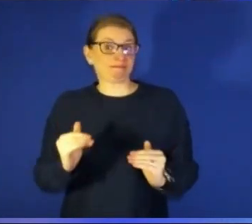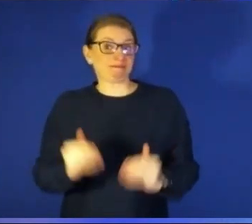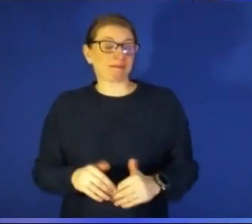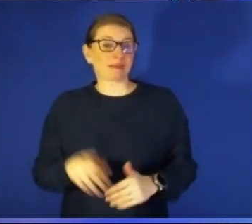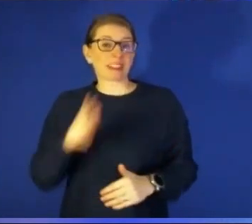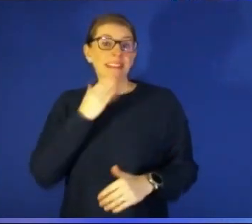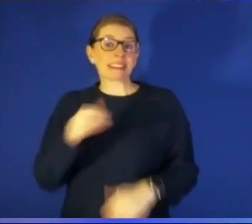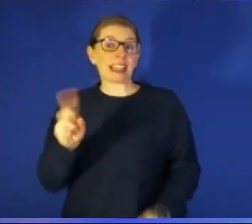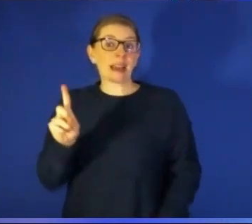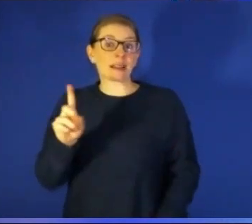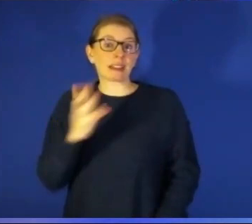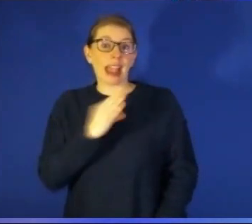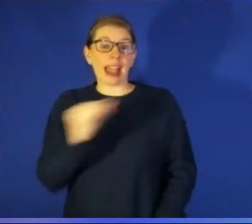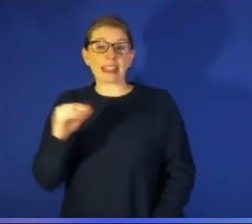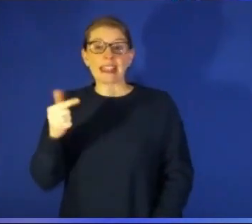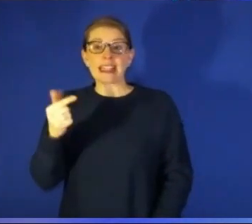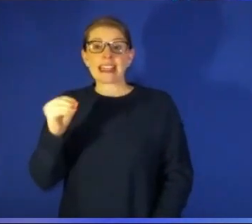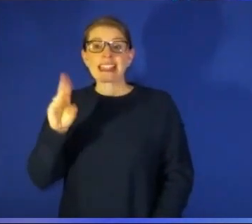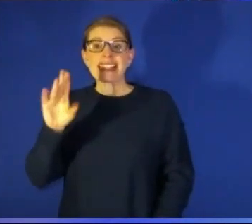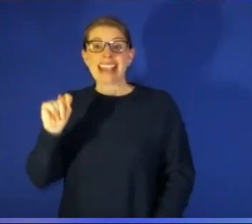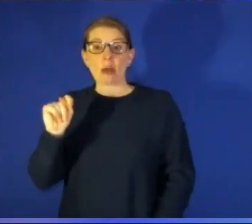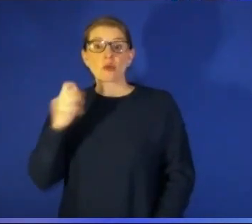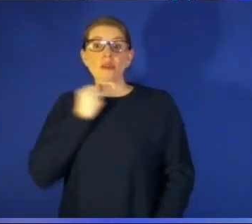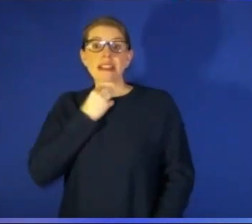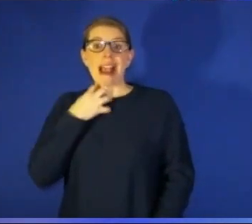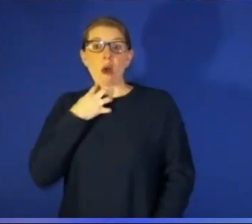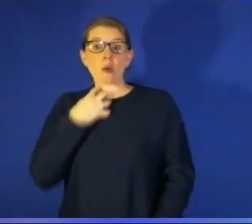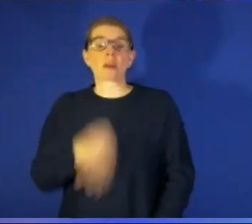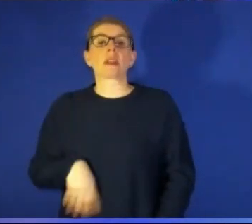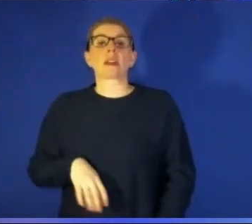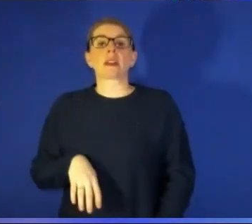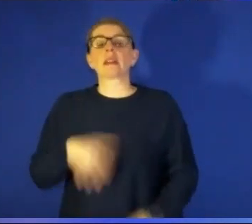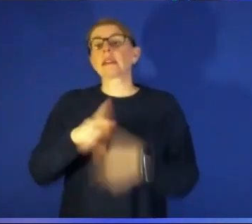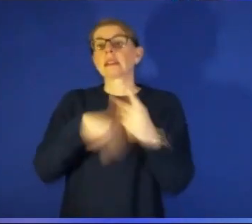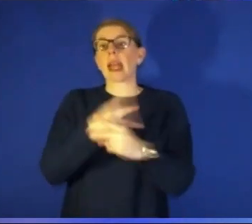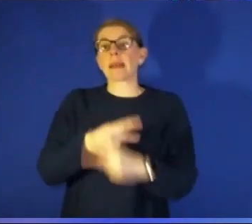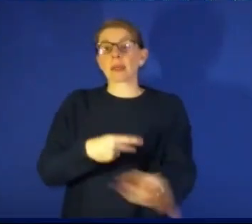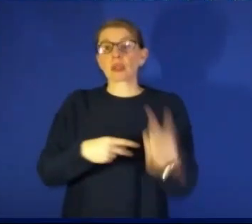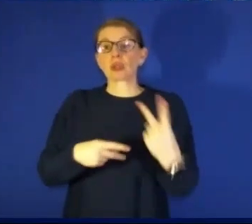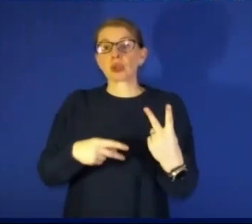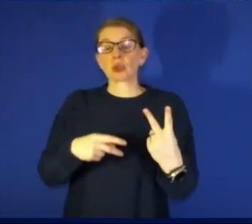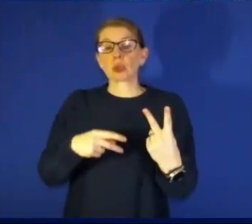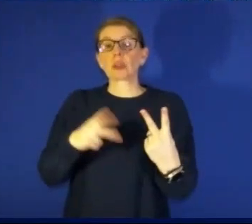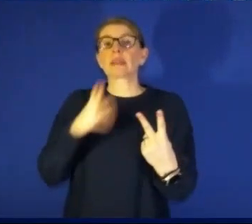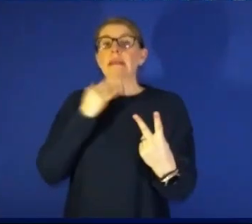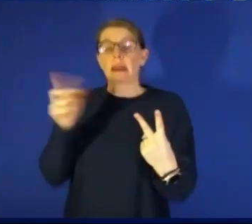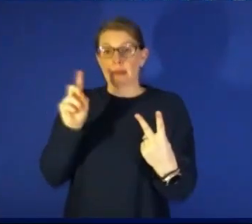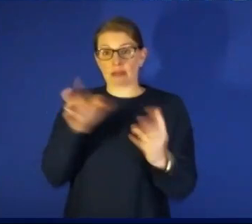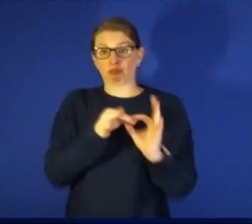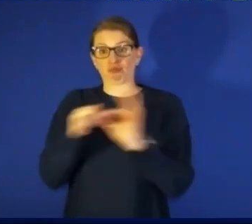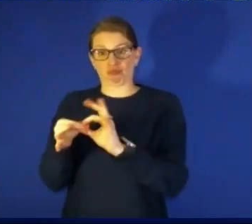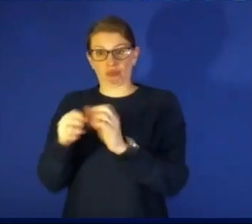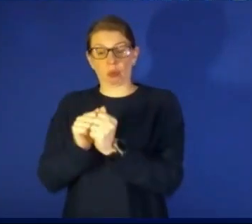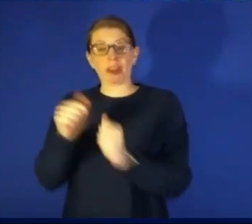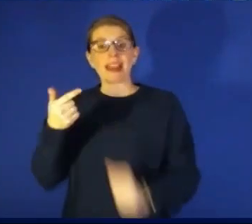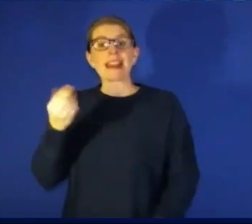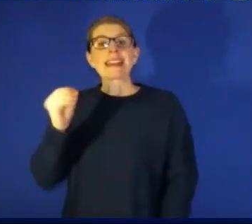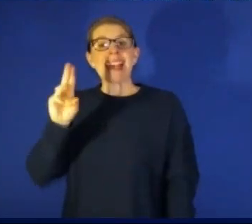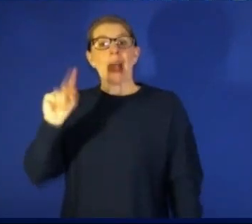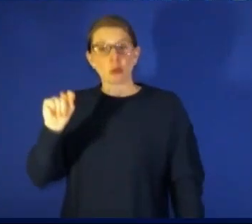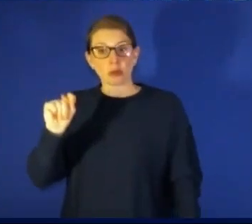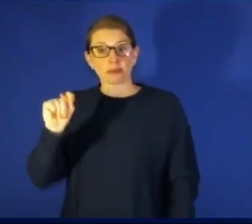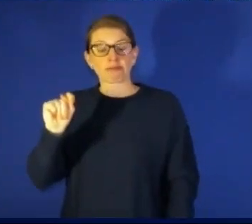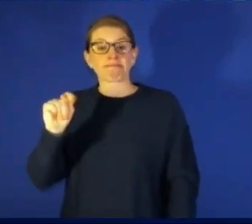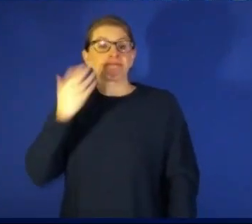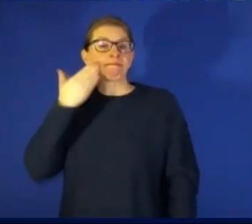diabetes and gout, that connection? Right. So type 2 diabetes has an association with gout. We don't know if the